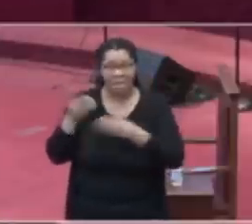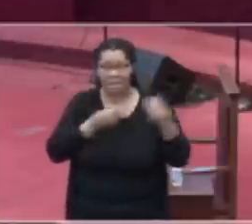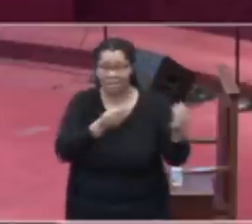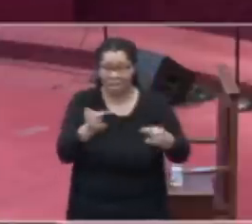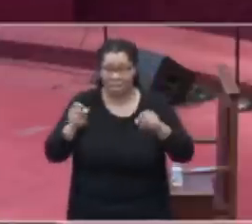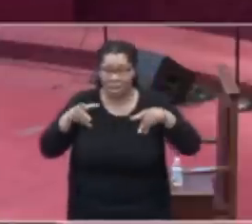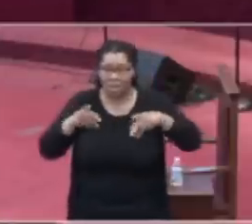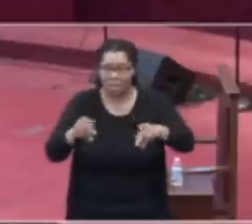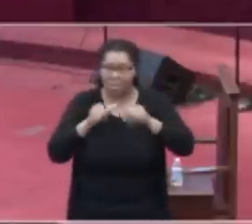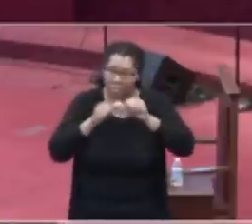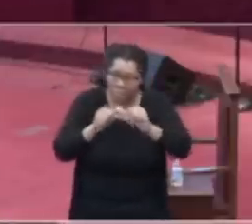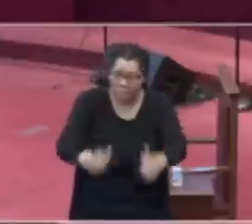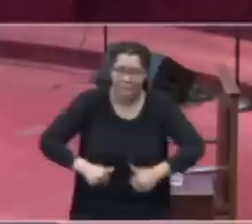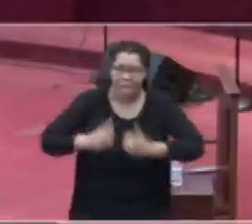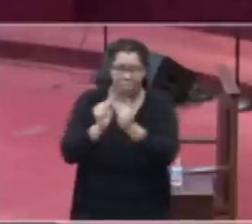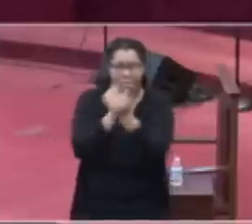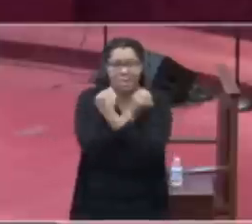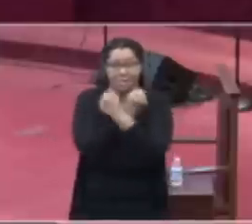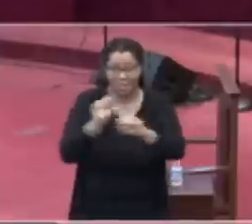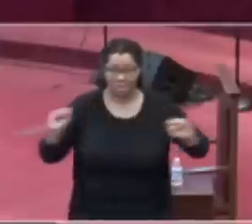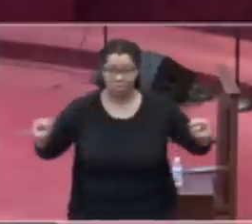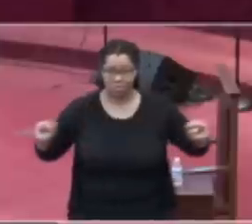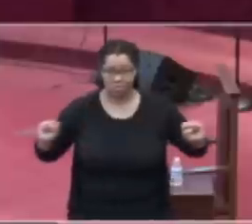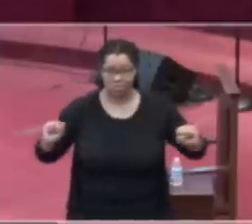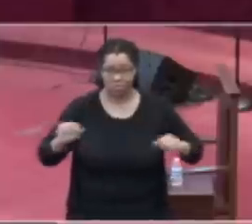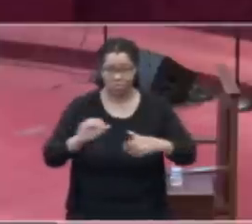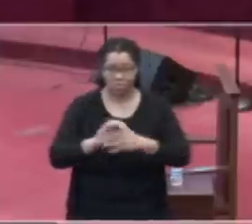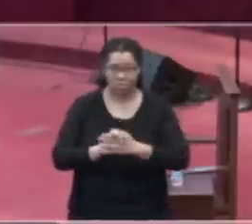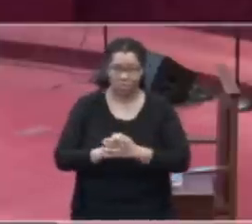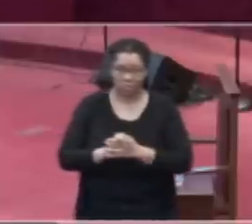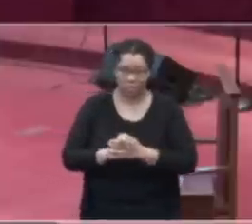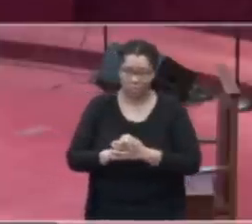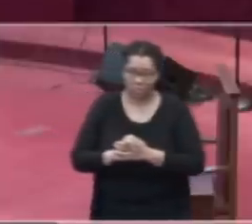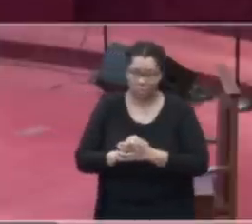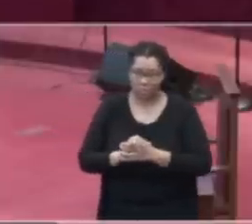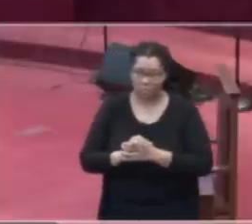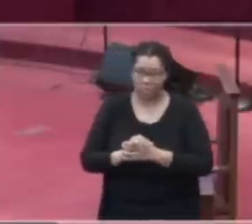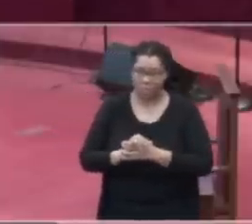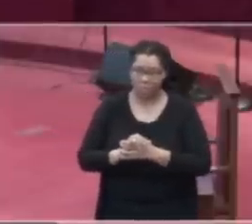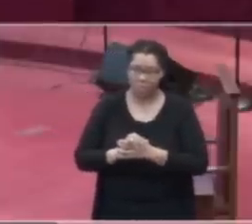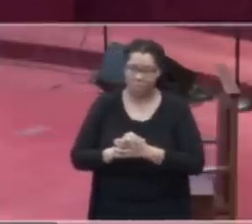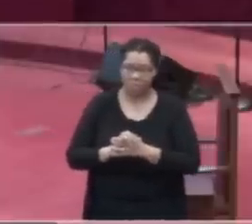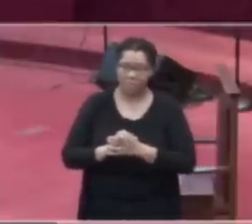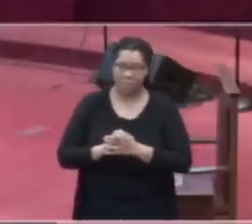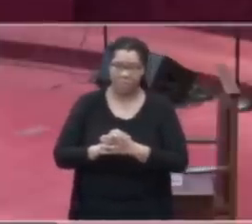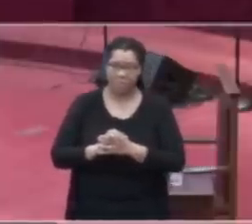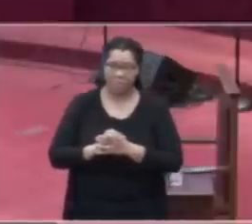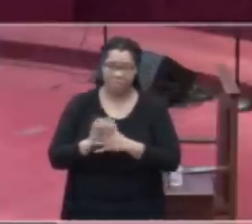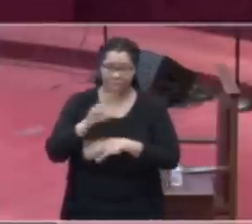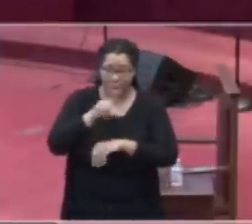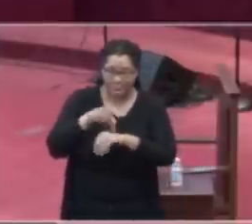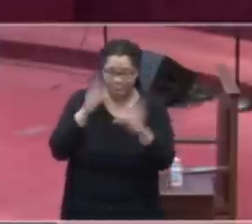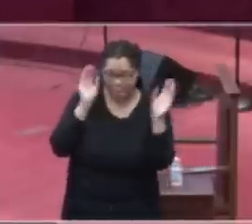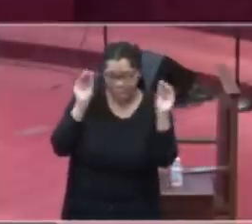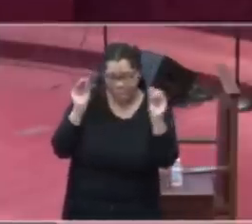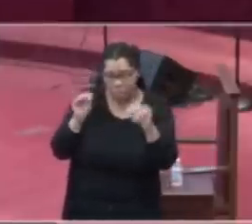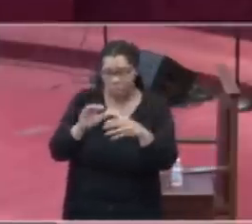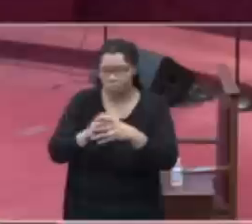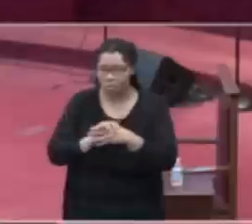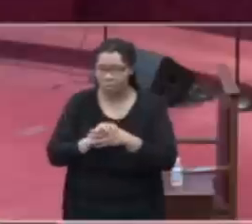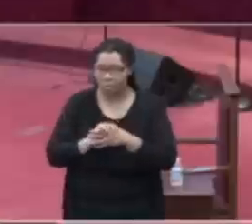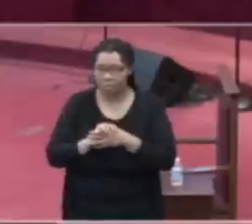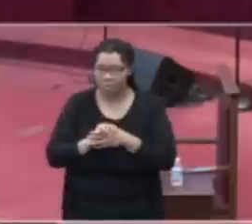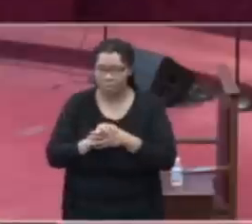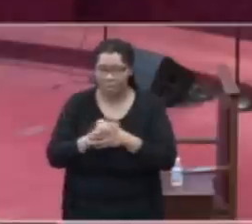a chance to work out our own soul salvation. This is what he's teaching. Peter says it's what